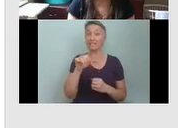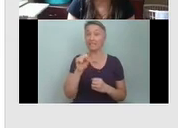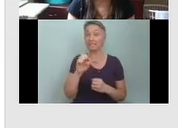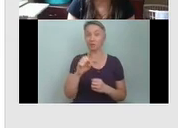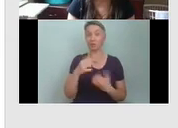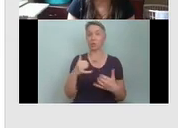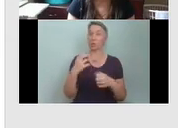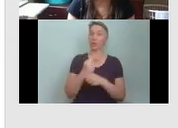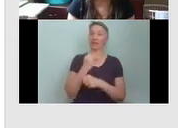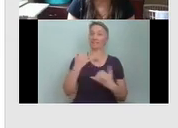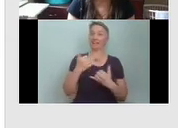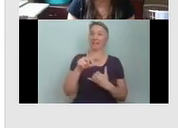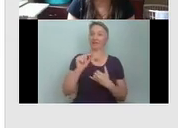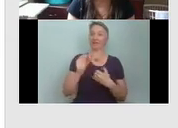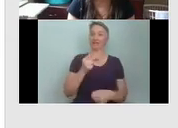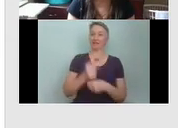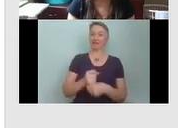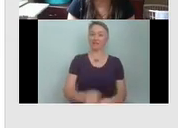years.